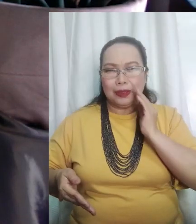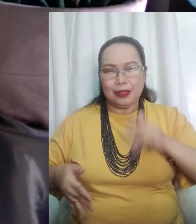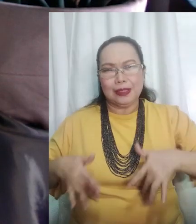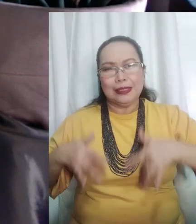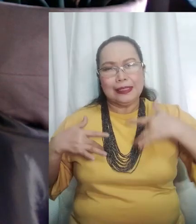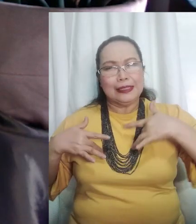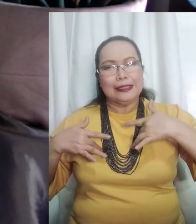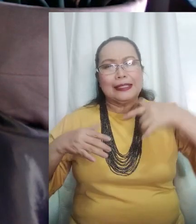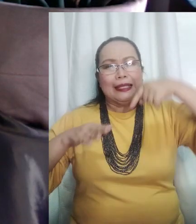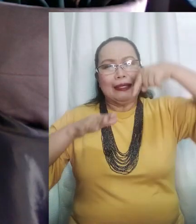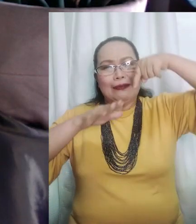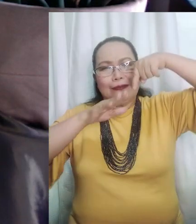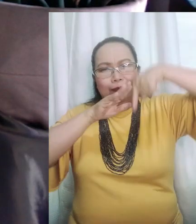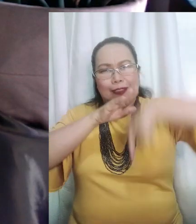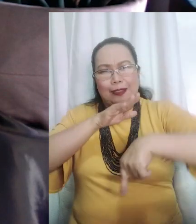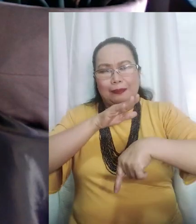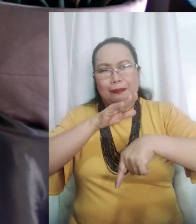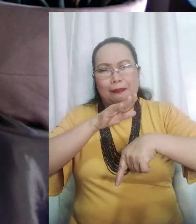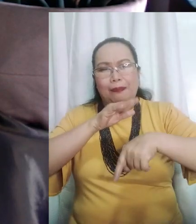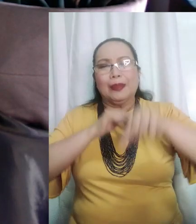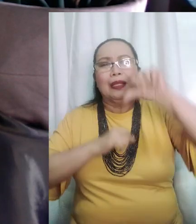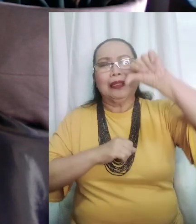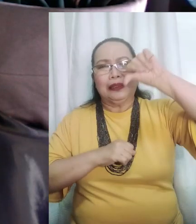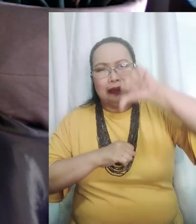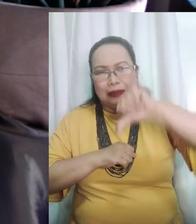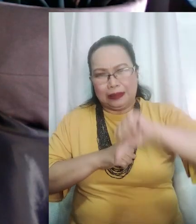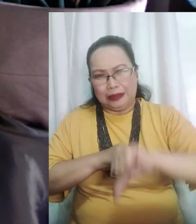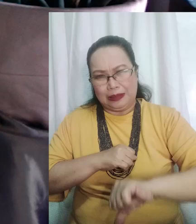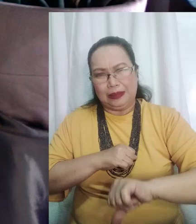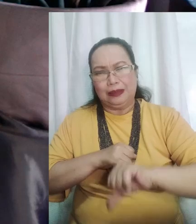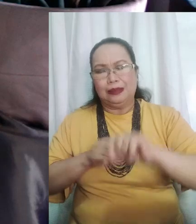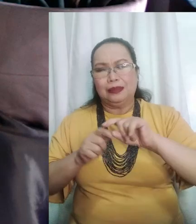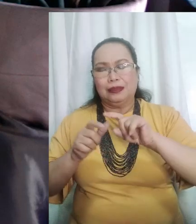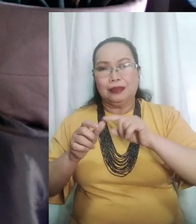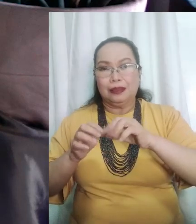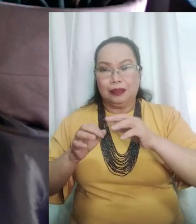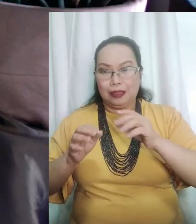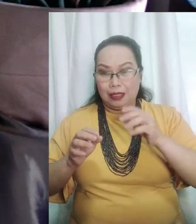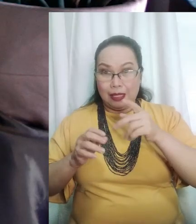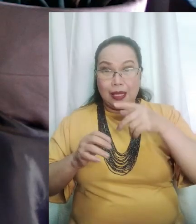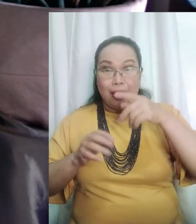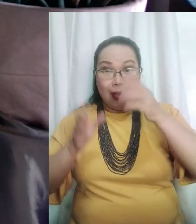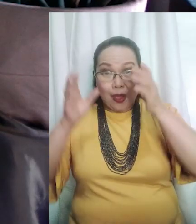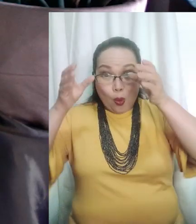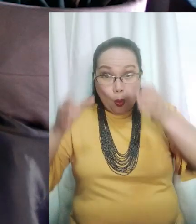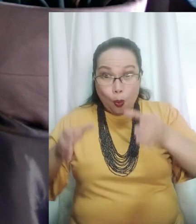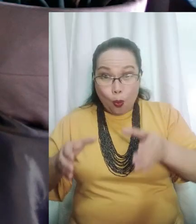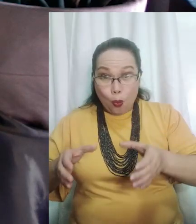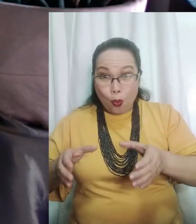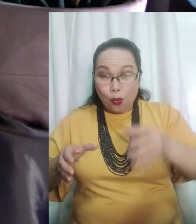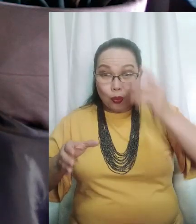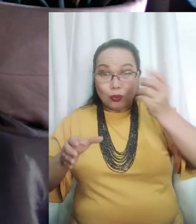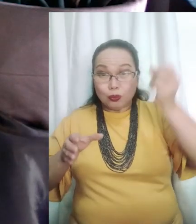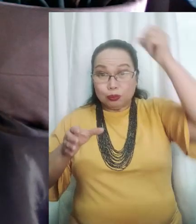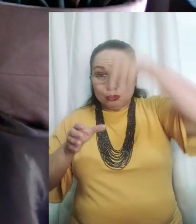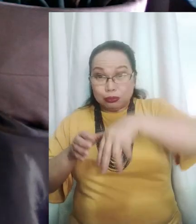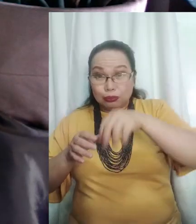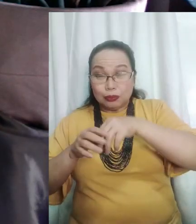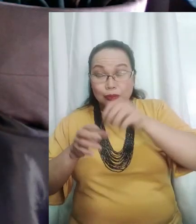life. So at the pit, where can he go? He cannot go forward, he cannot go backward, he cannot